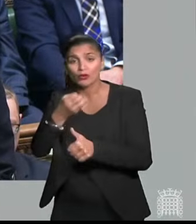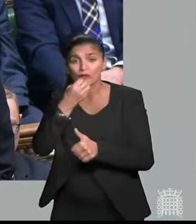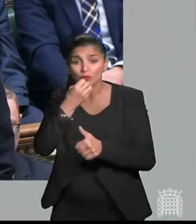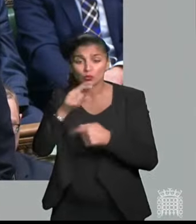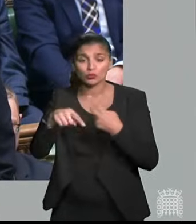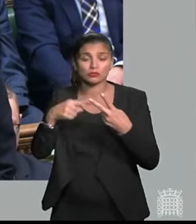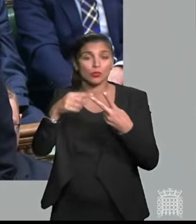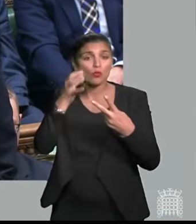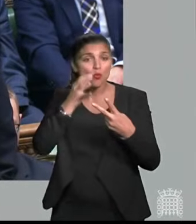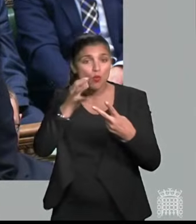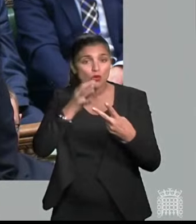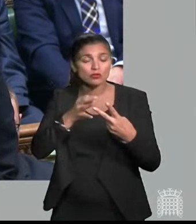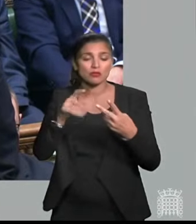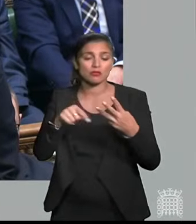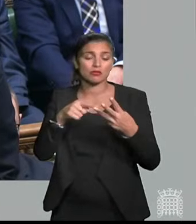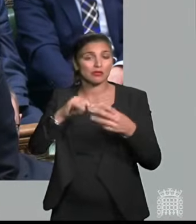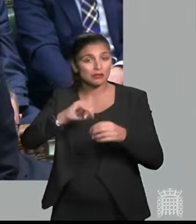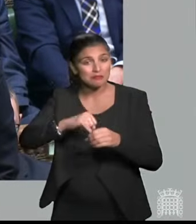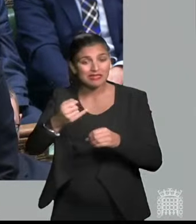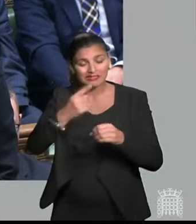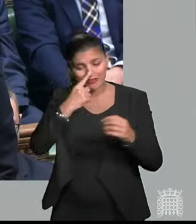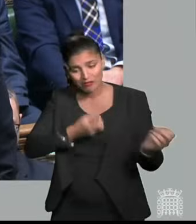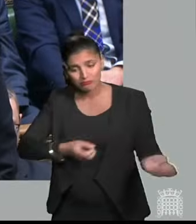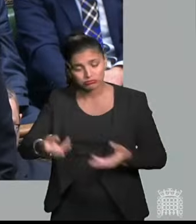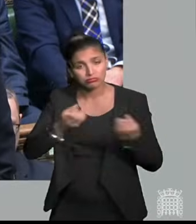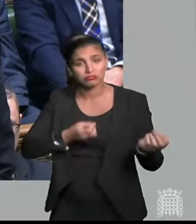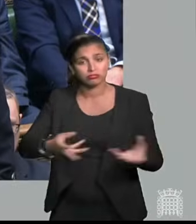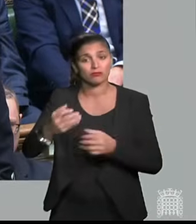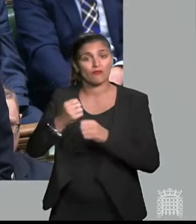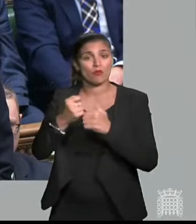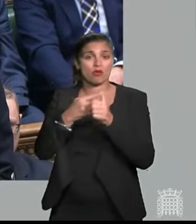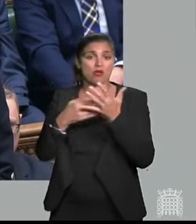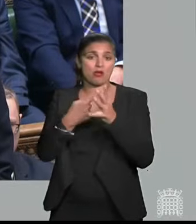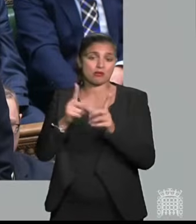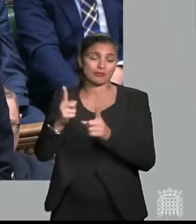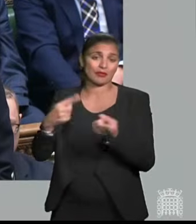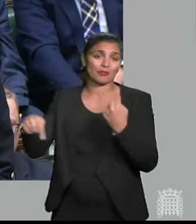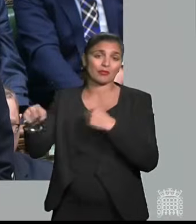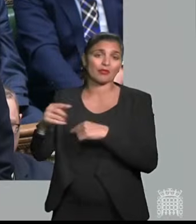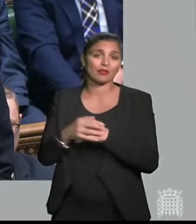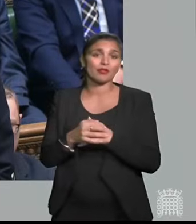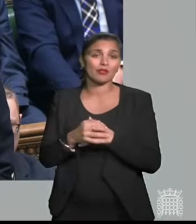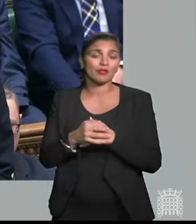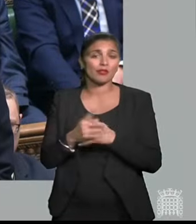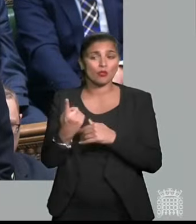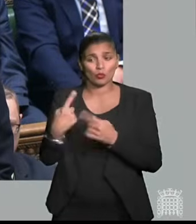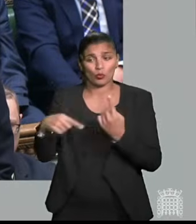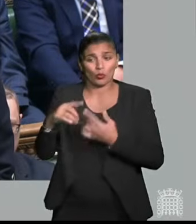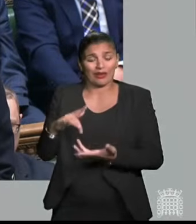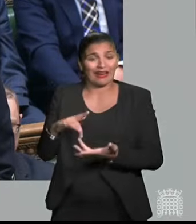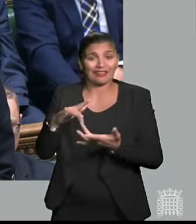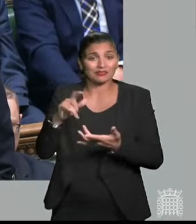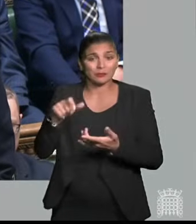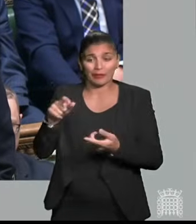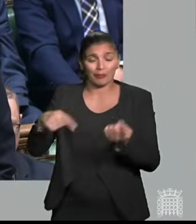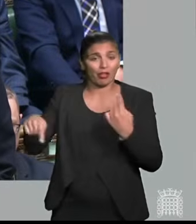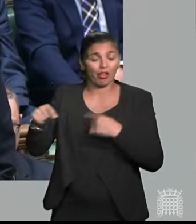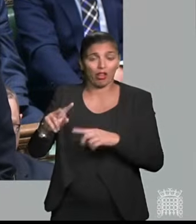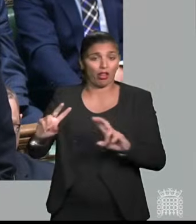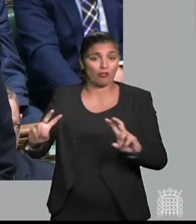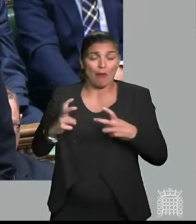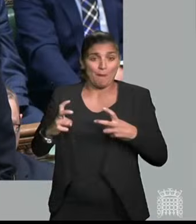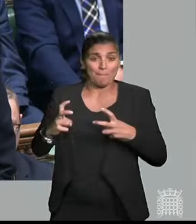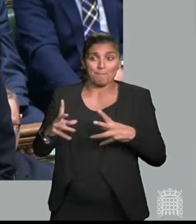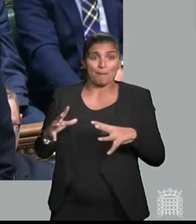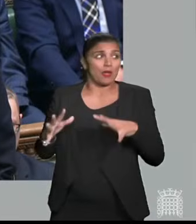for water and for vital medicines to get into Gaza, but also for innocent civilians caught up in this terrible